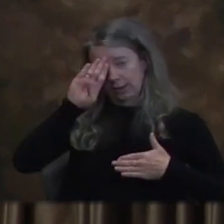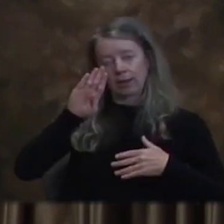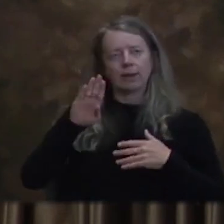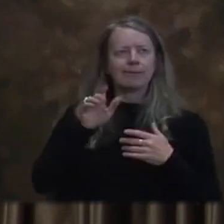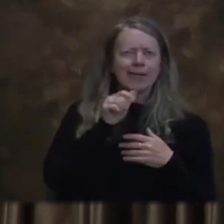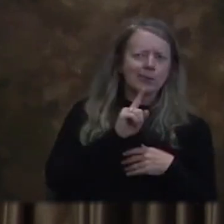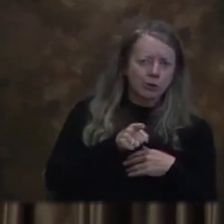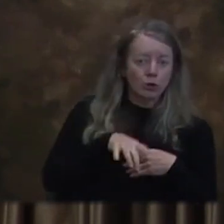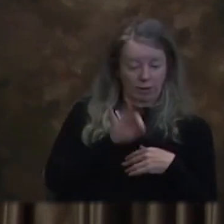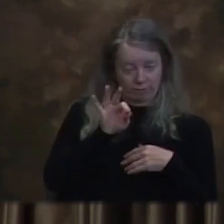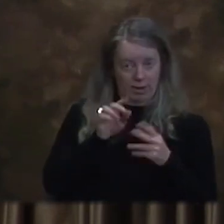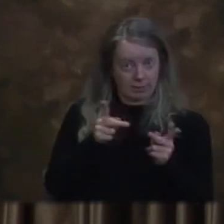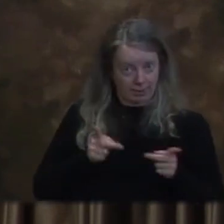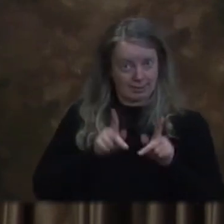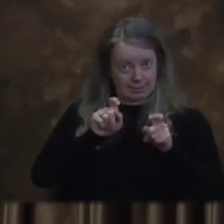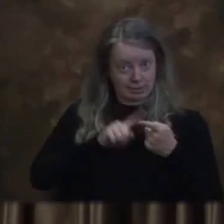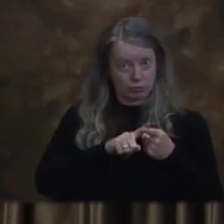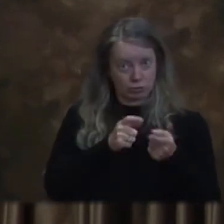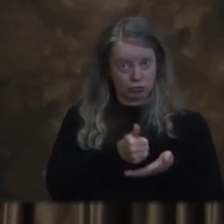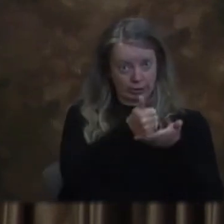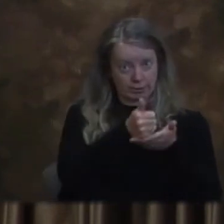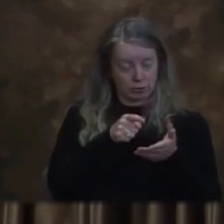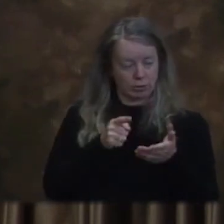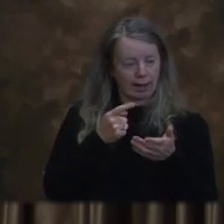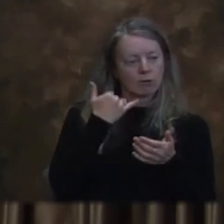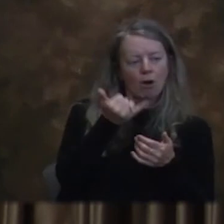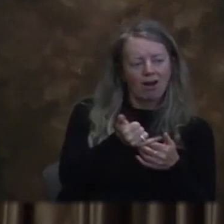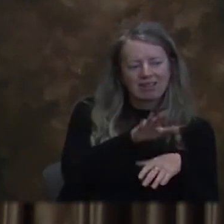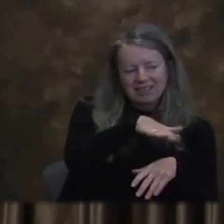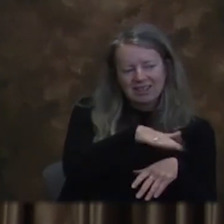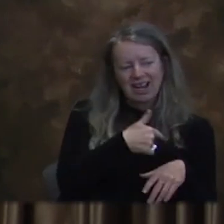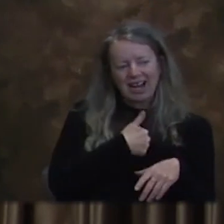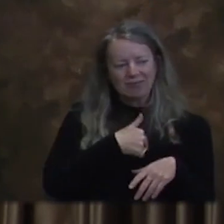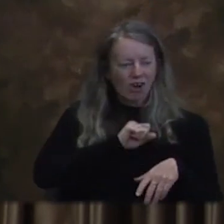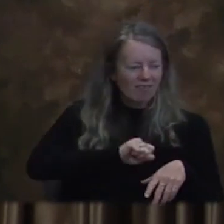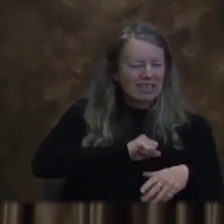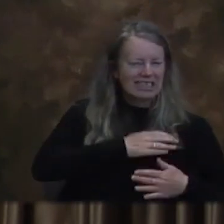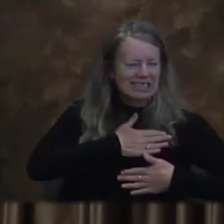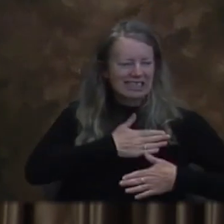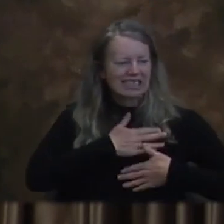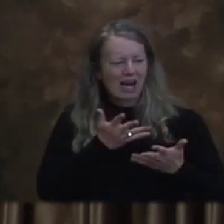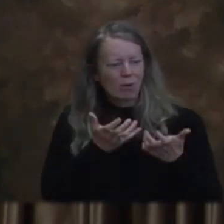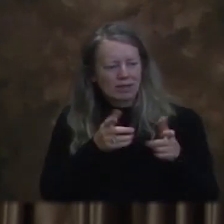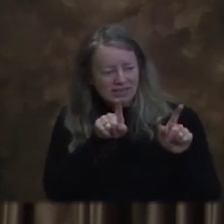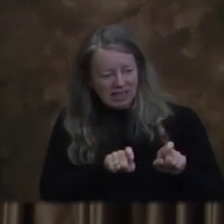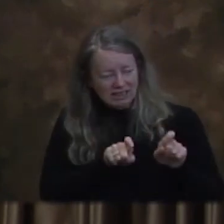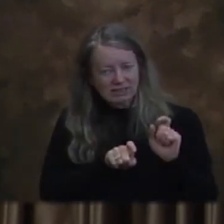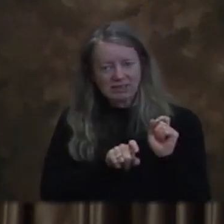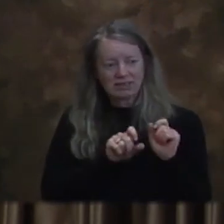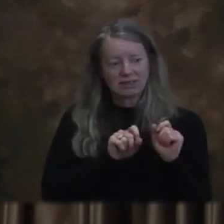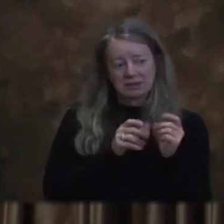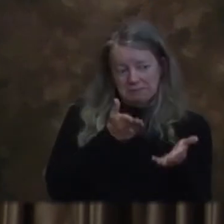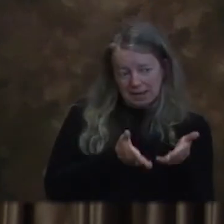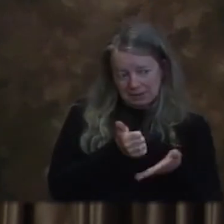treat providers. You can call ahead and say, I've got really bad symptoms. I want to get tested and if possible, get